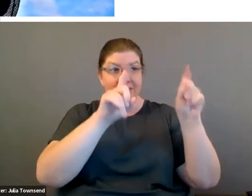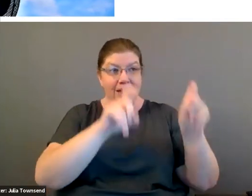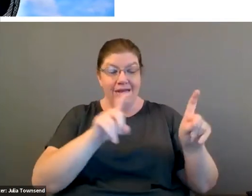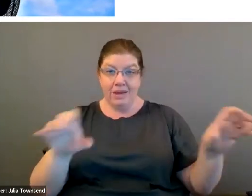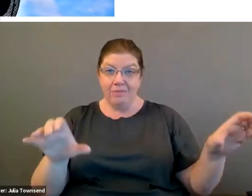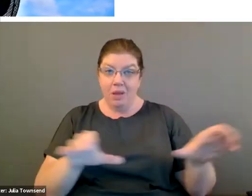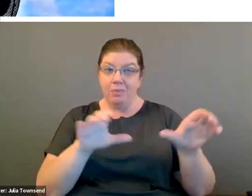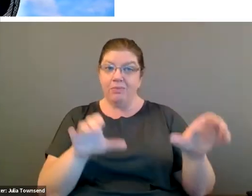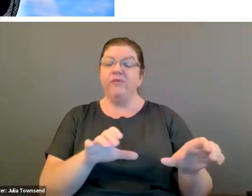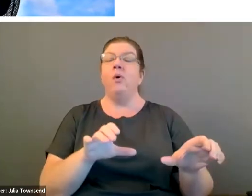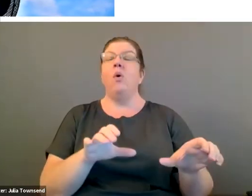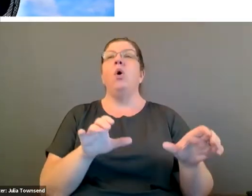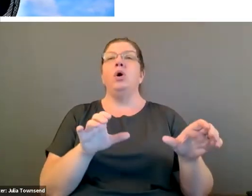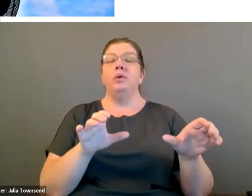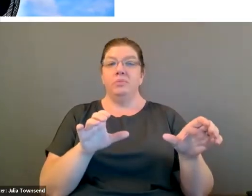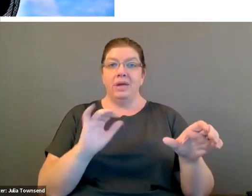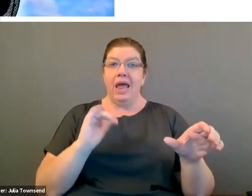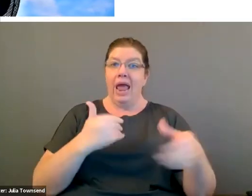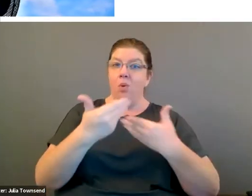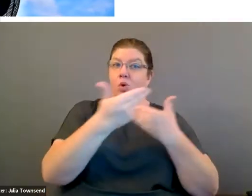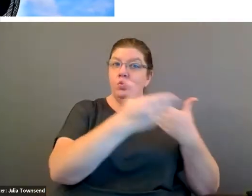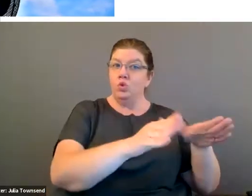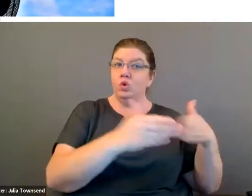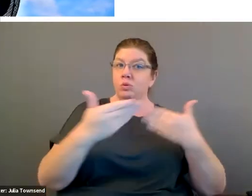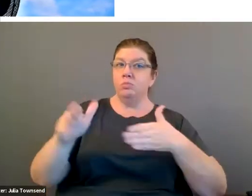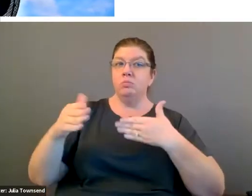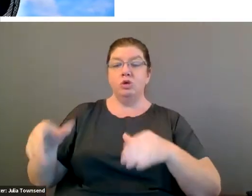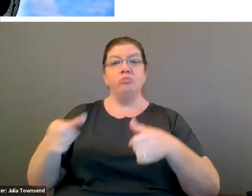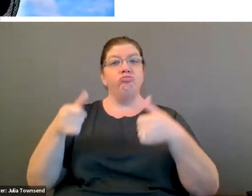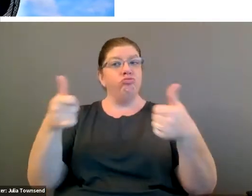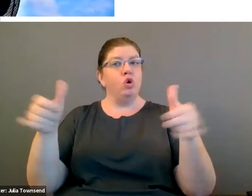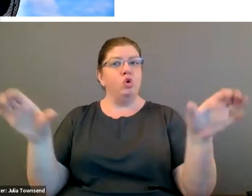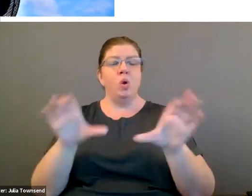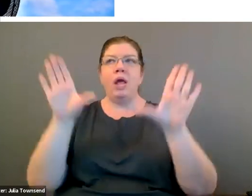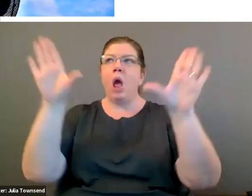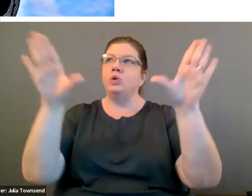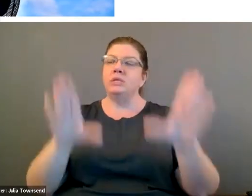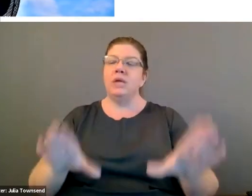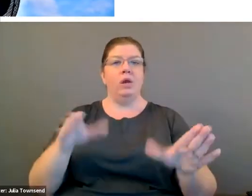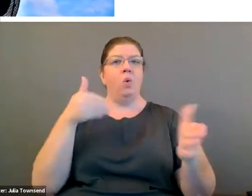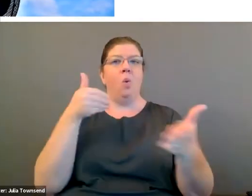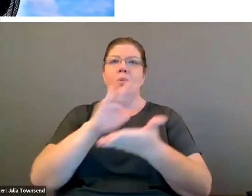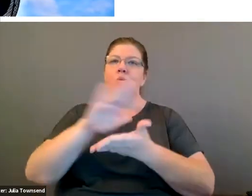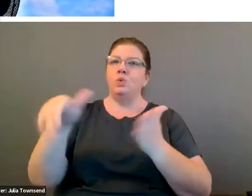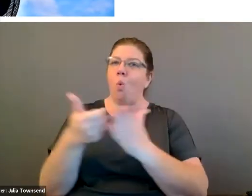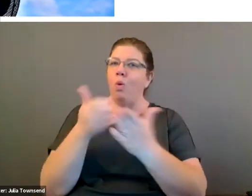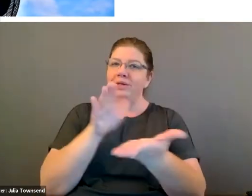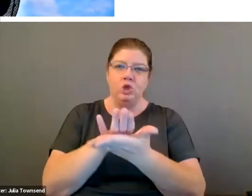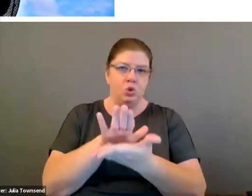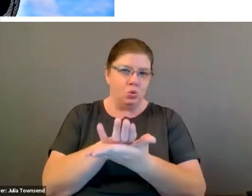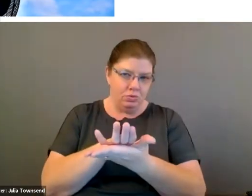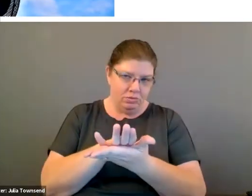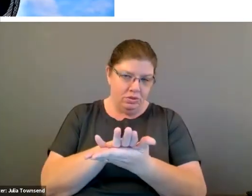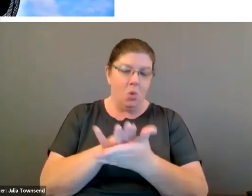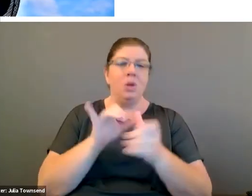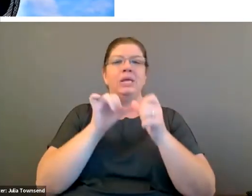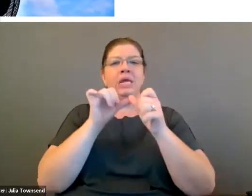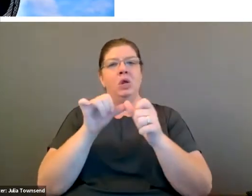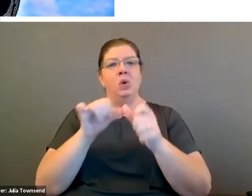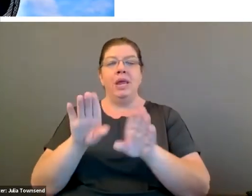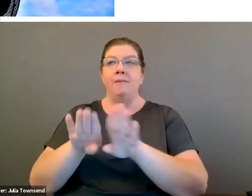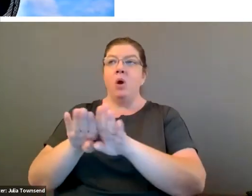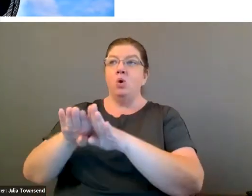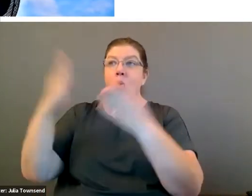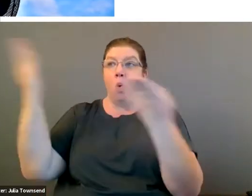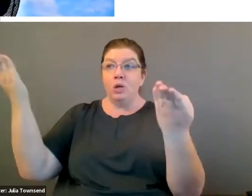performed, our rooms are performing outstanding for almost all of our schools. So we continue to keep our doors and